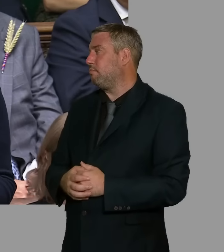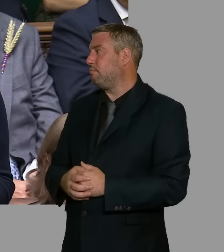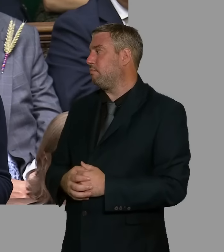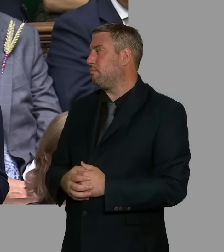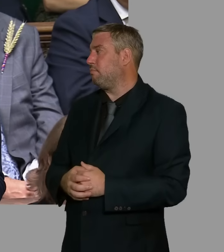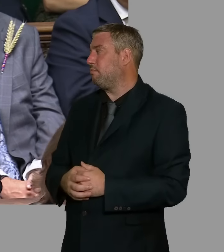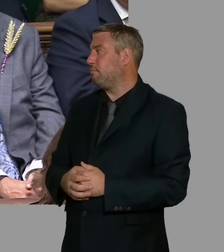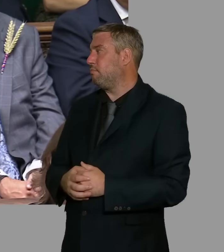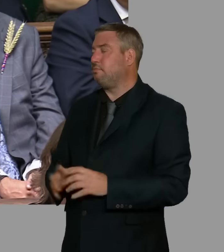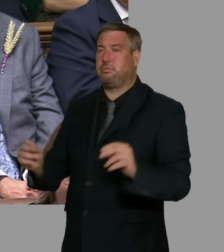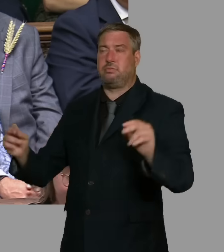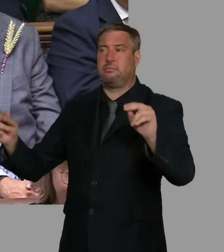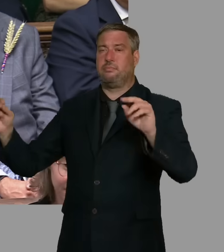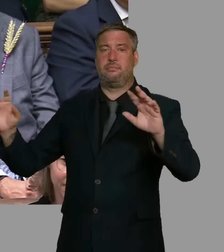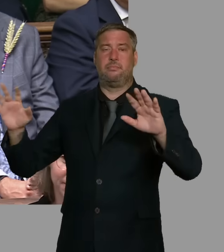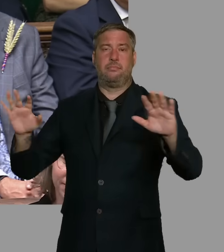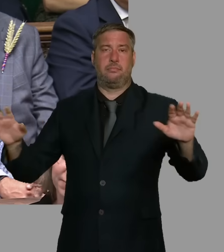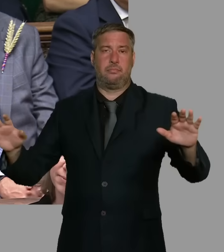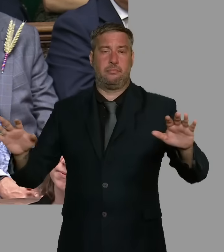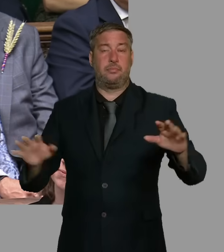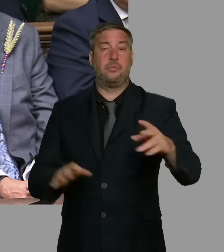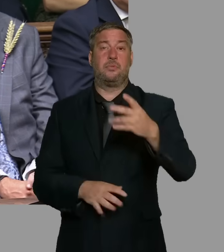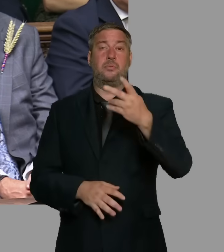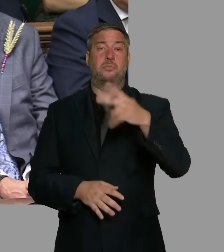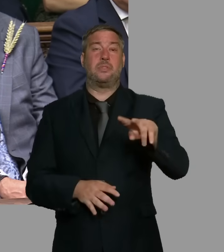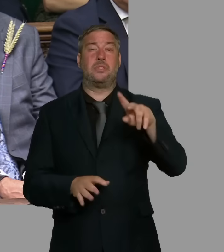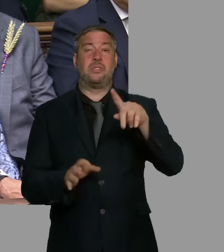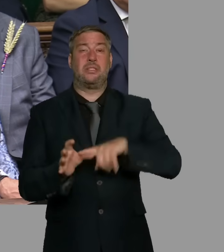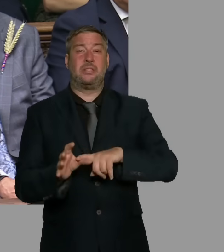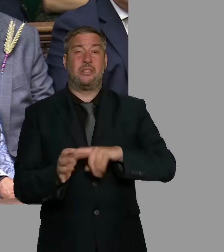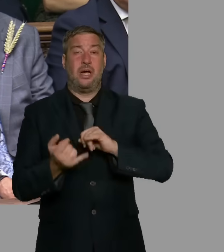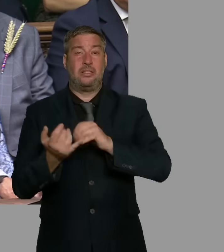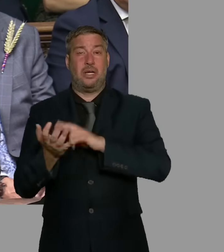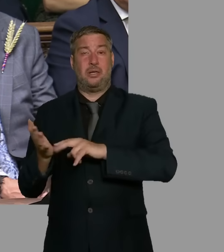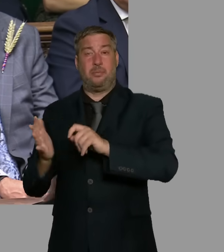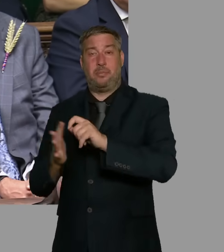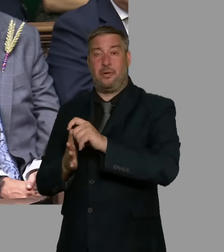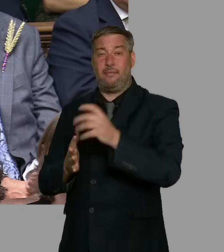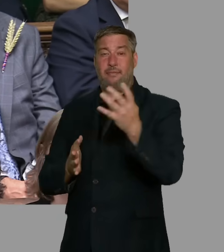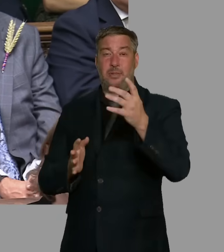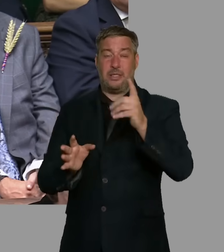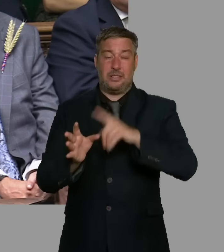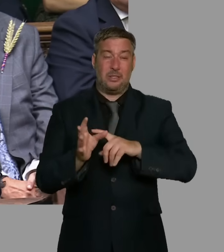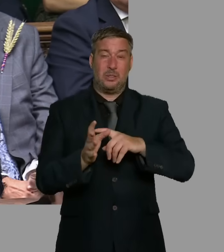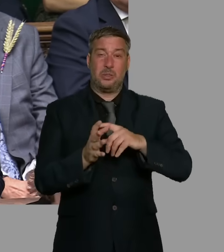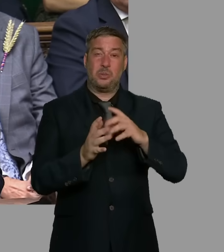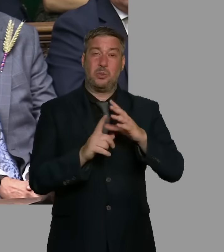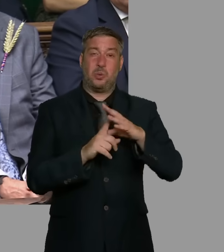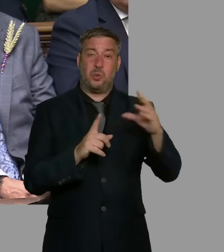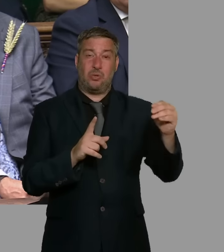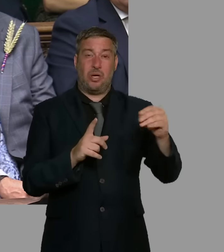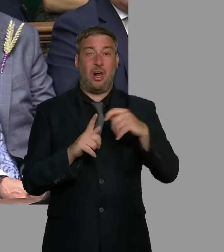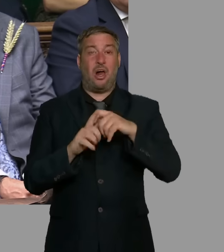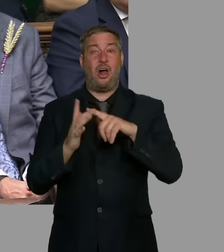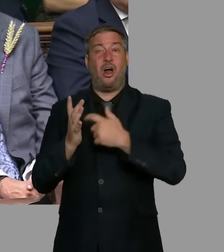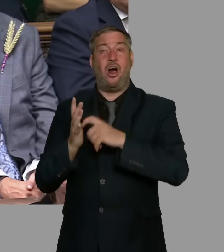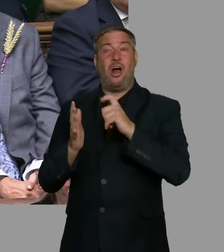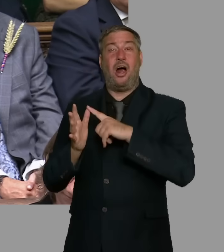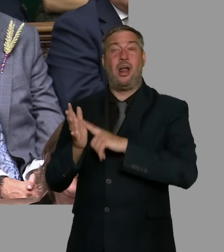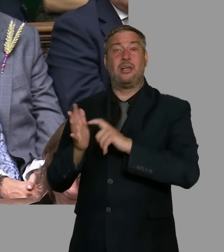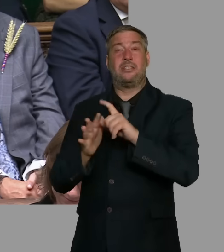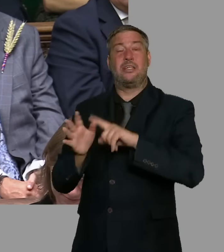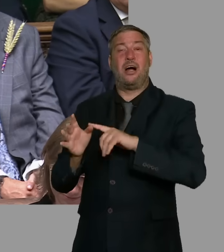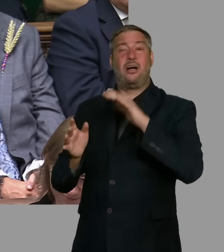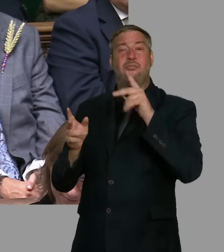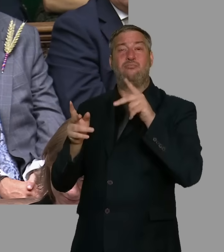decline. That's why the Chancellor was right to prioritise Kirkcaldy for multi-million-pound regeneration funding from the new Growth